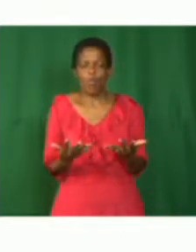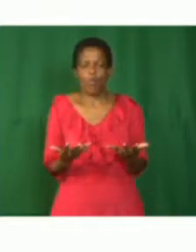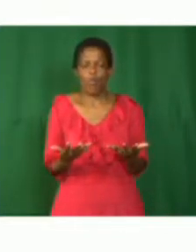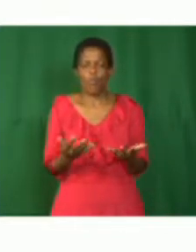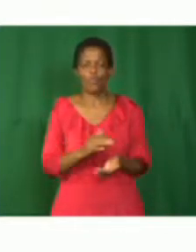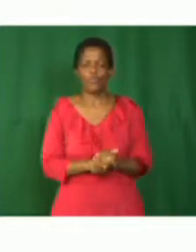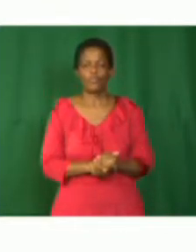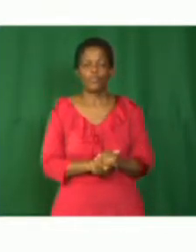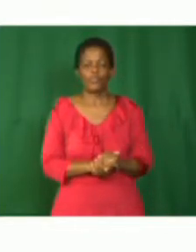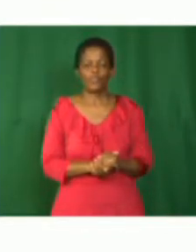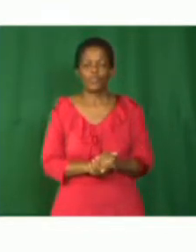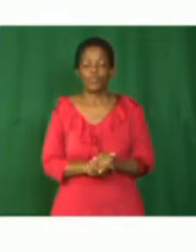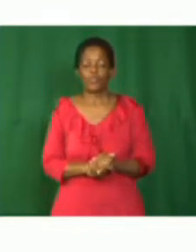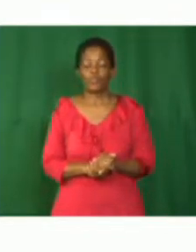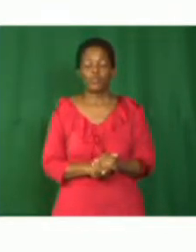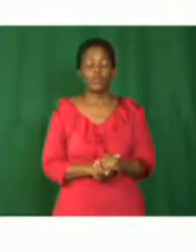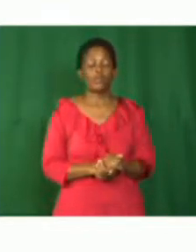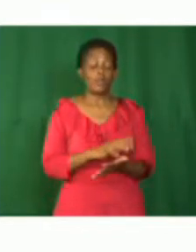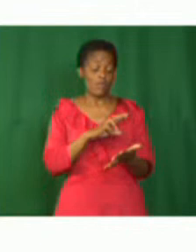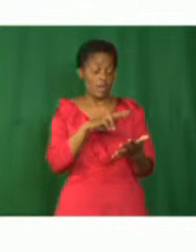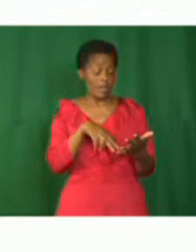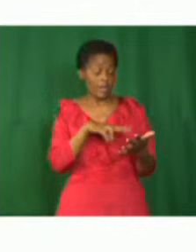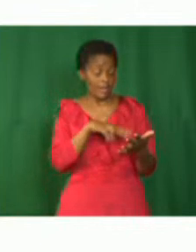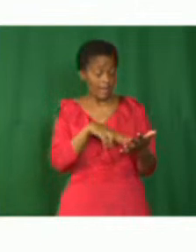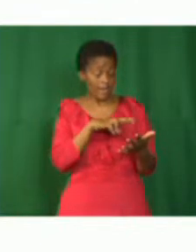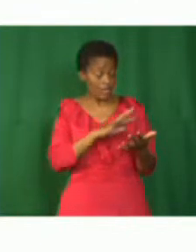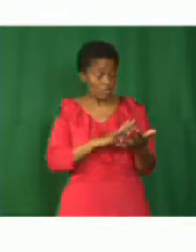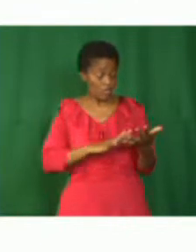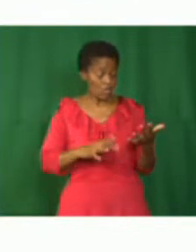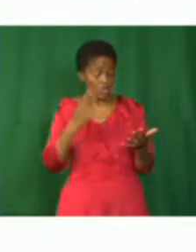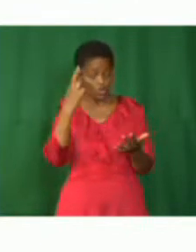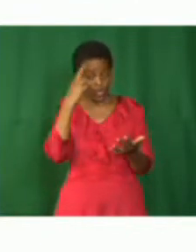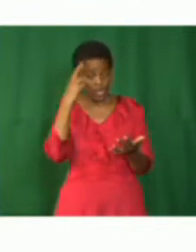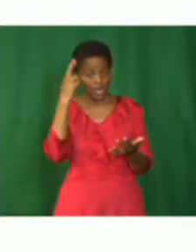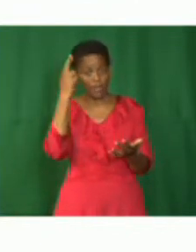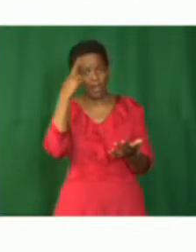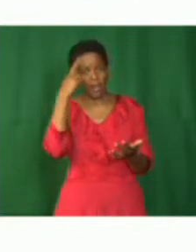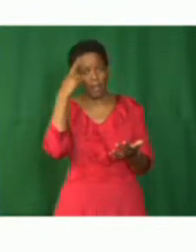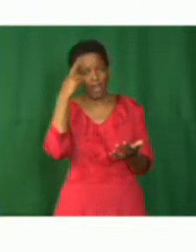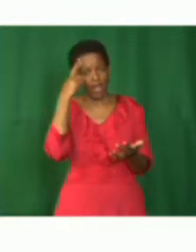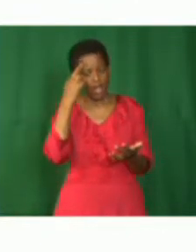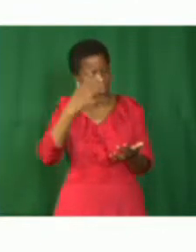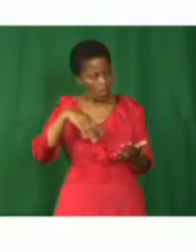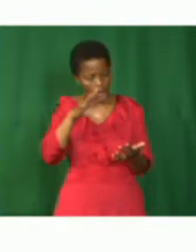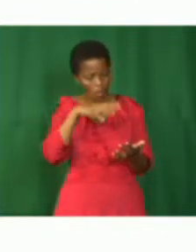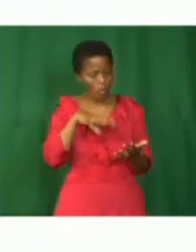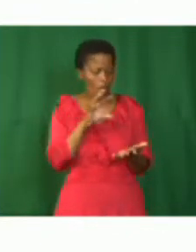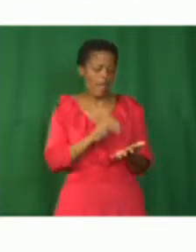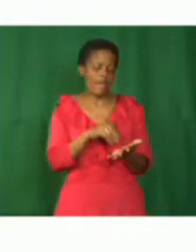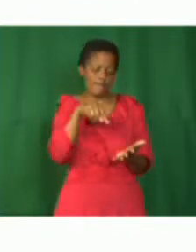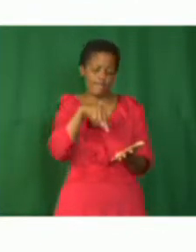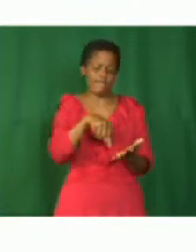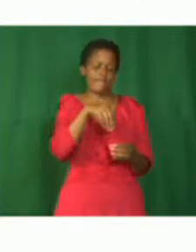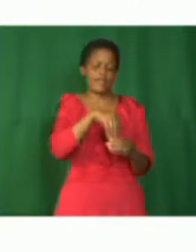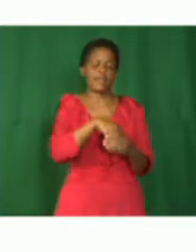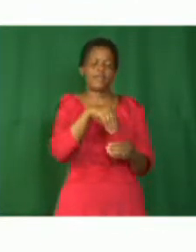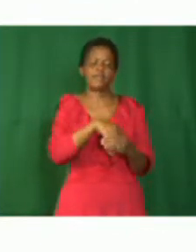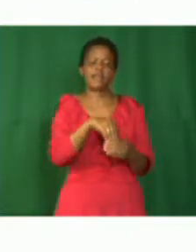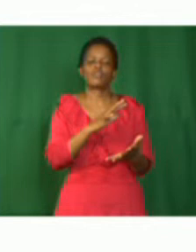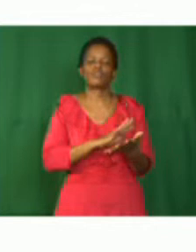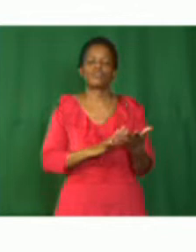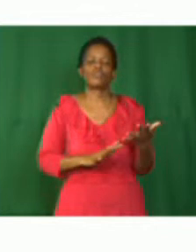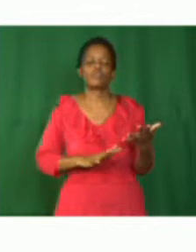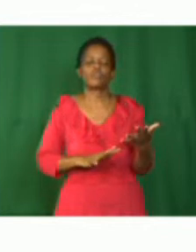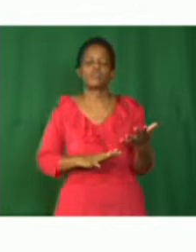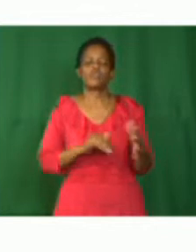the passage I did read about such information, which makes it easy for you to go and pick